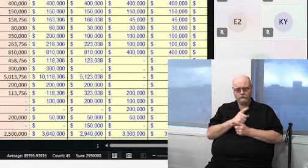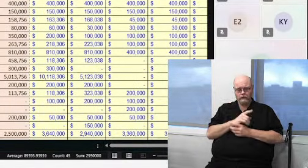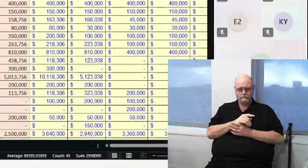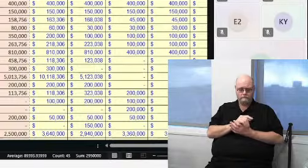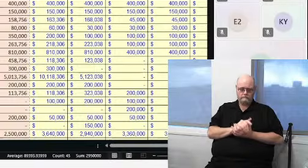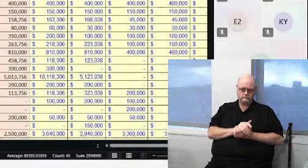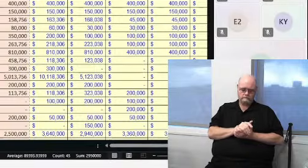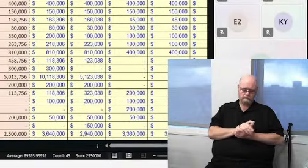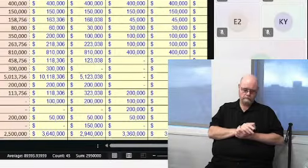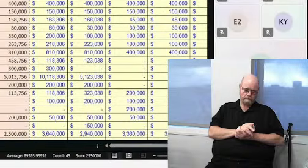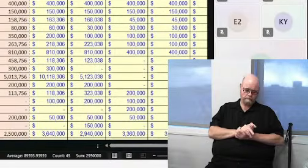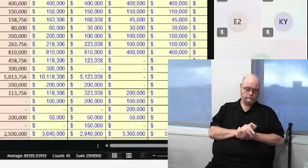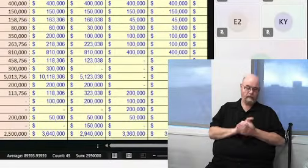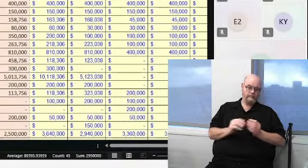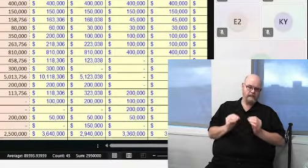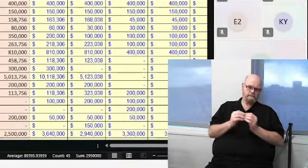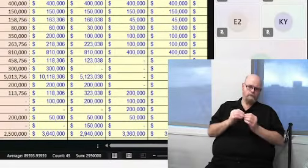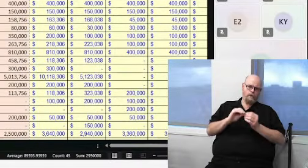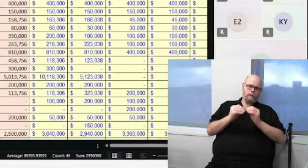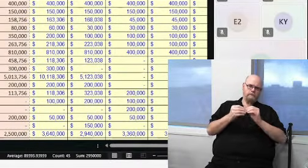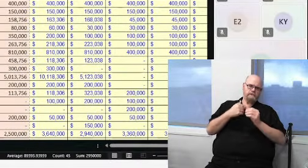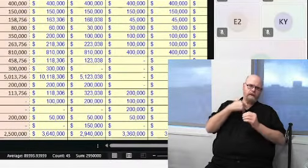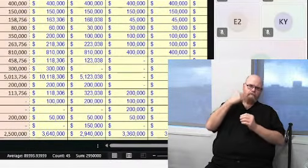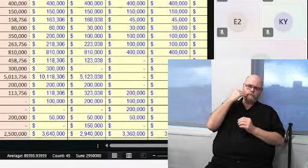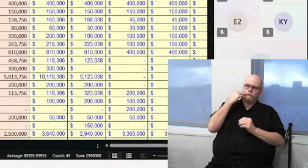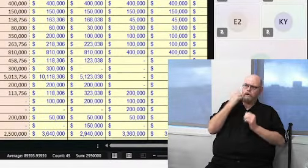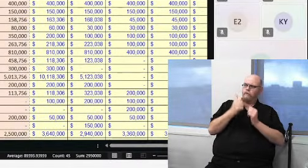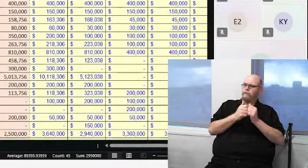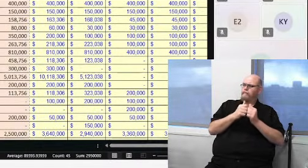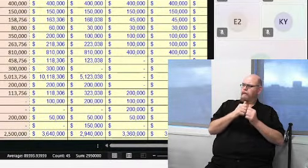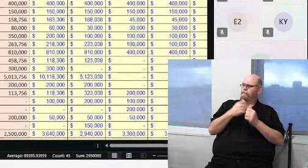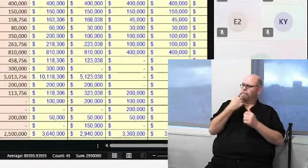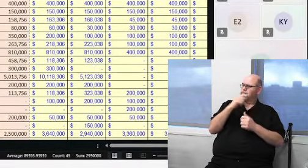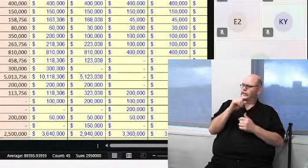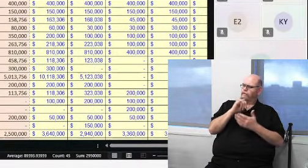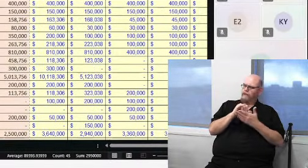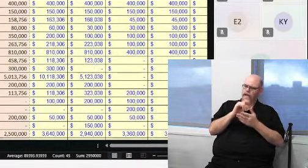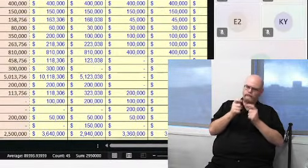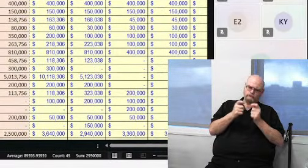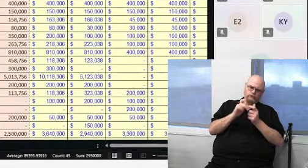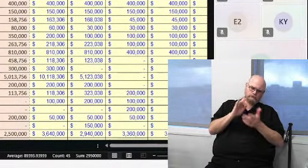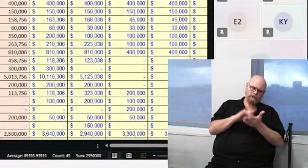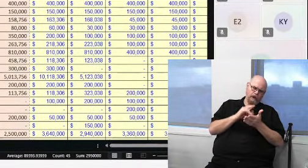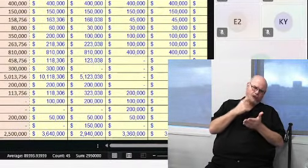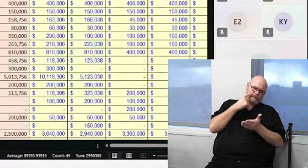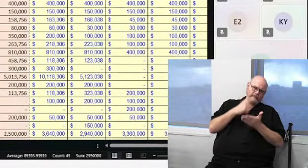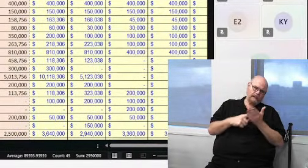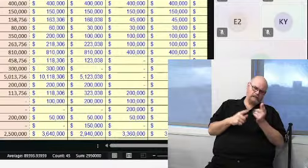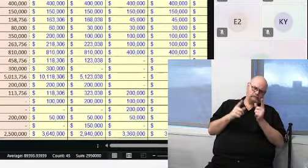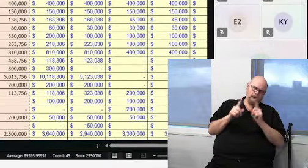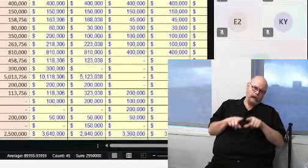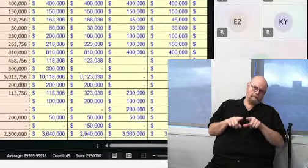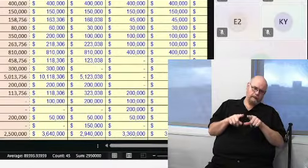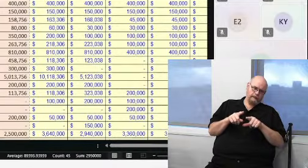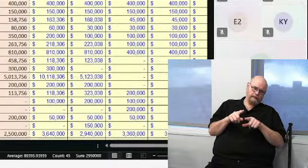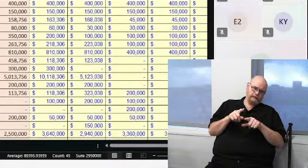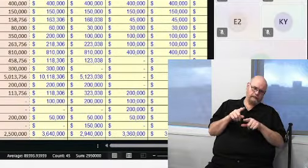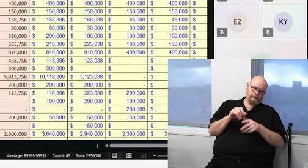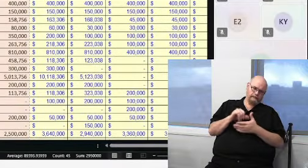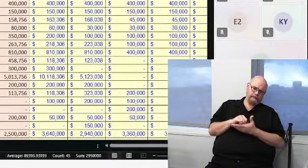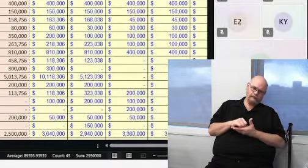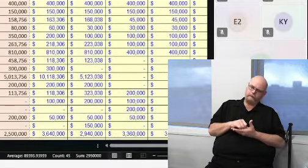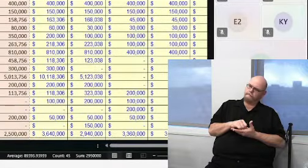Correct. And these are more numbers that I'm familiar with for specifically the control center. I think what's happening is